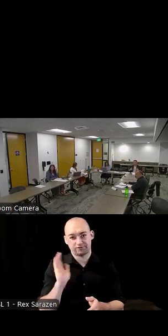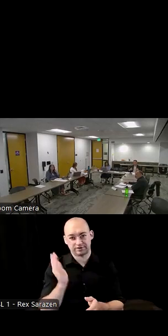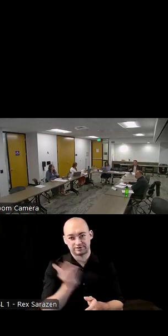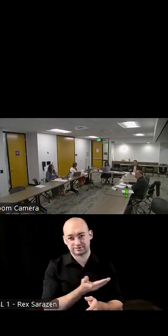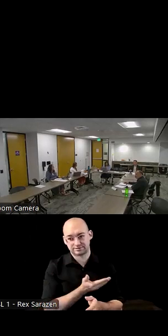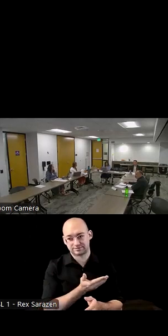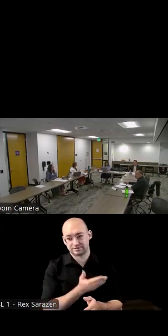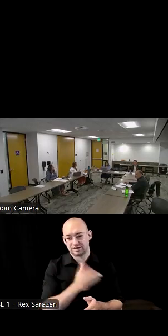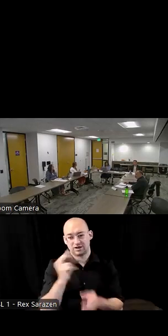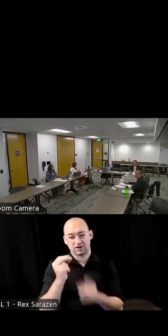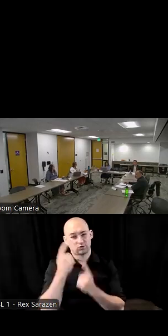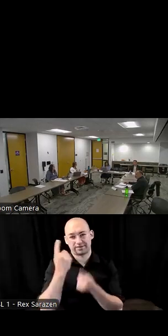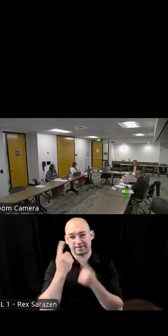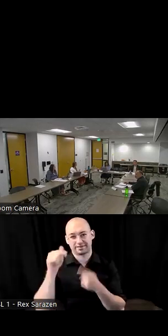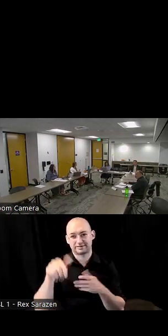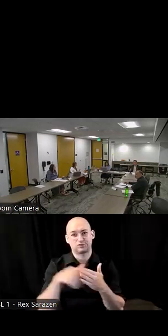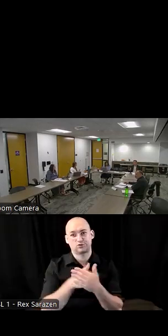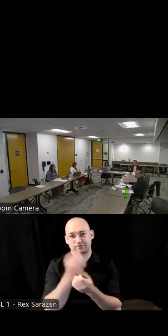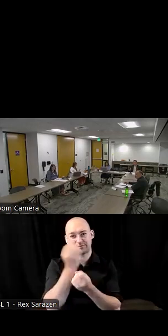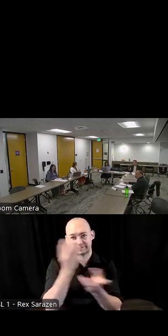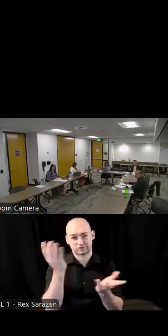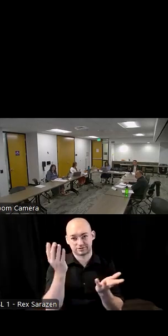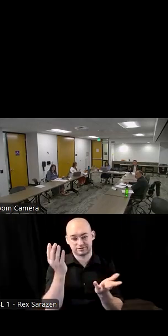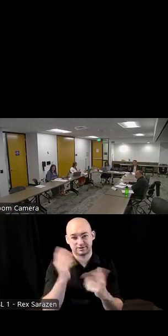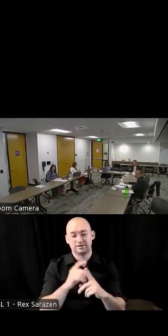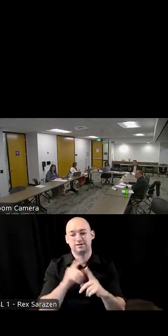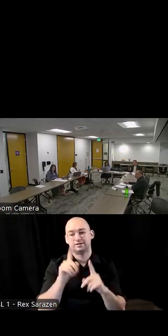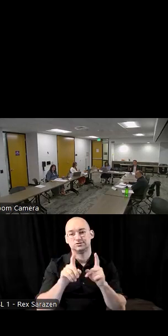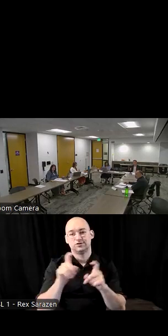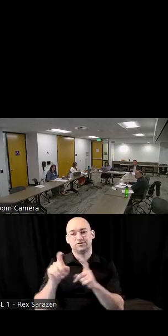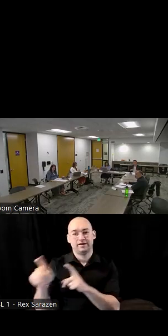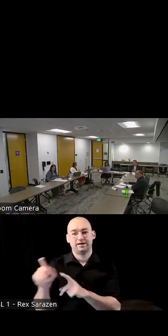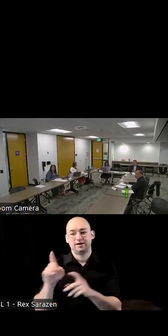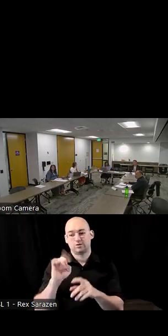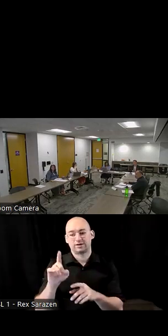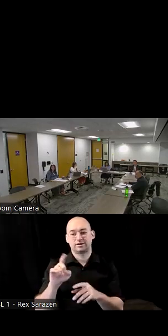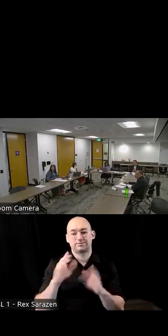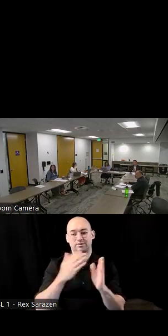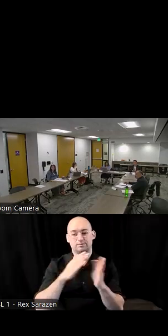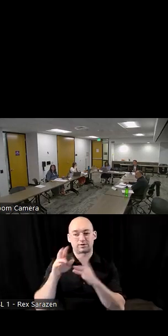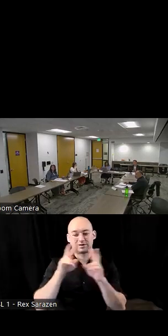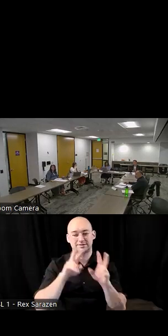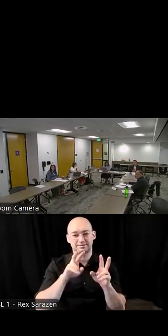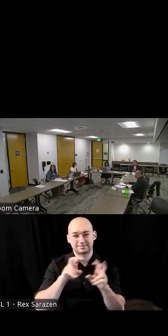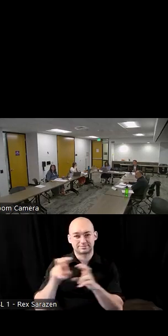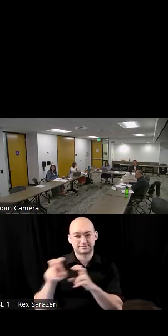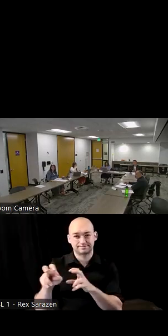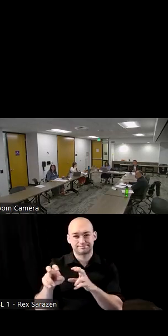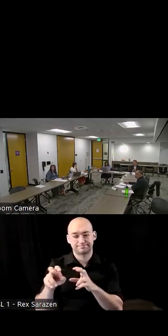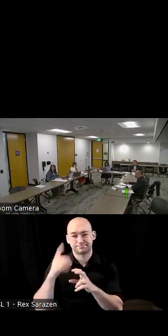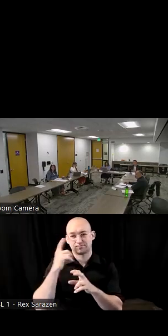any of this is news. This is a survey that we did called the Community Assessment Survey for Older Adults